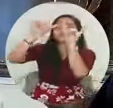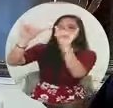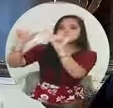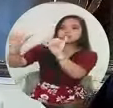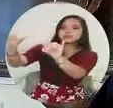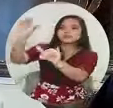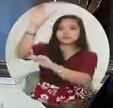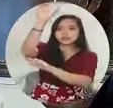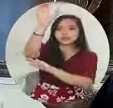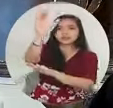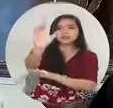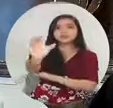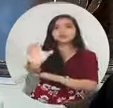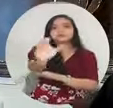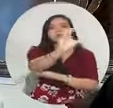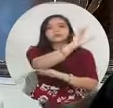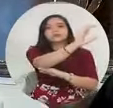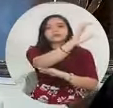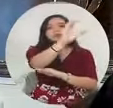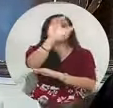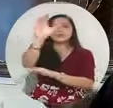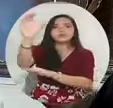was settled at the